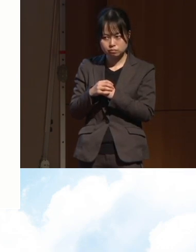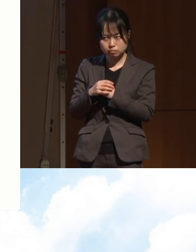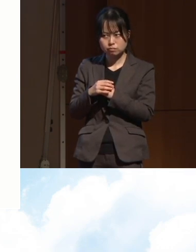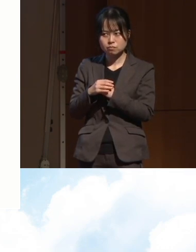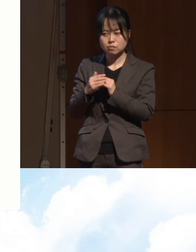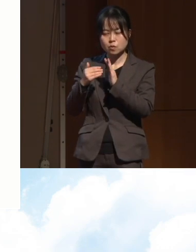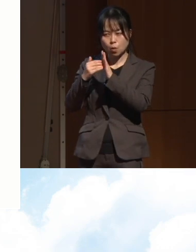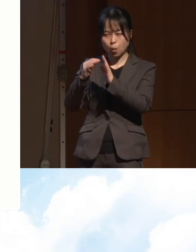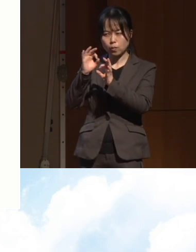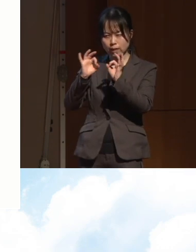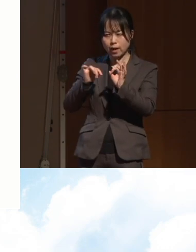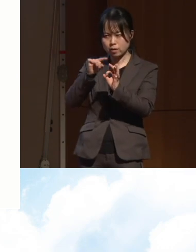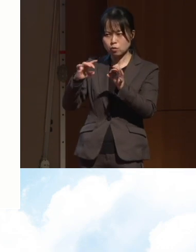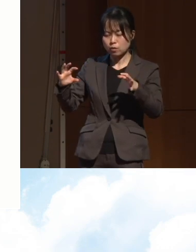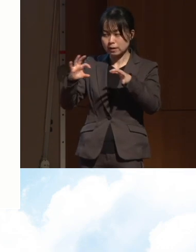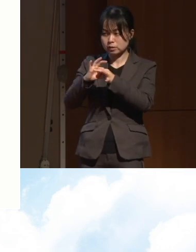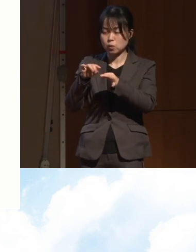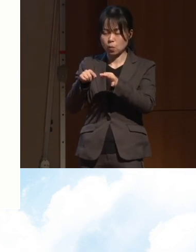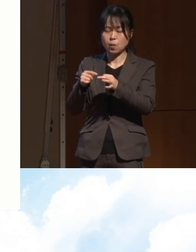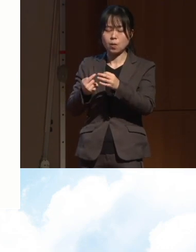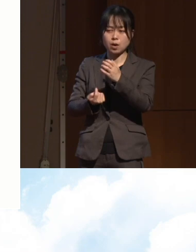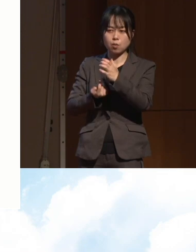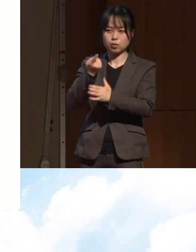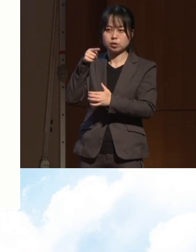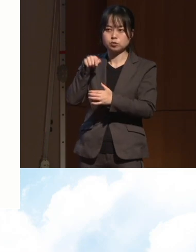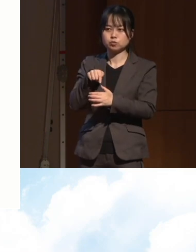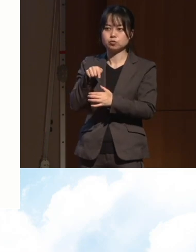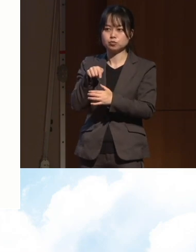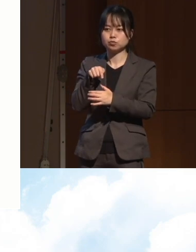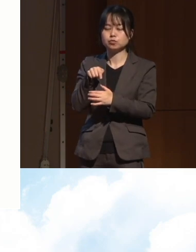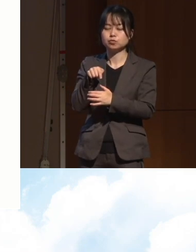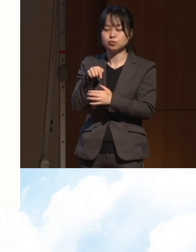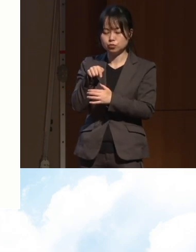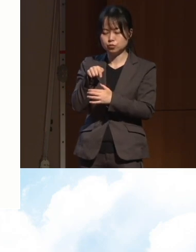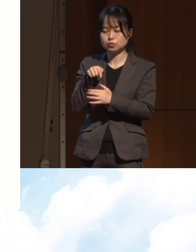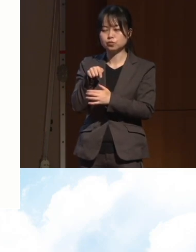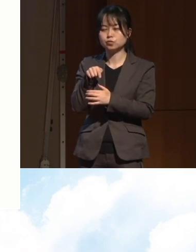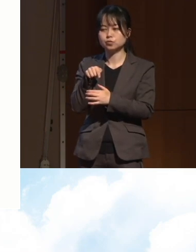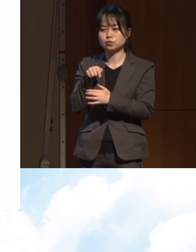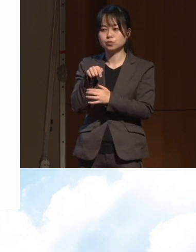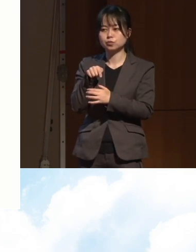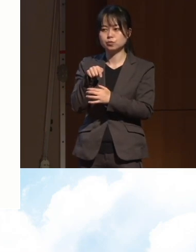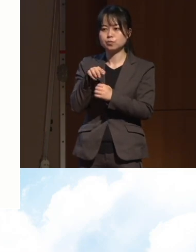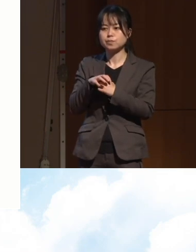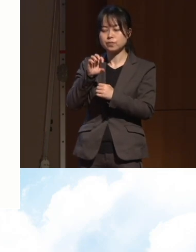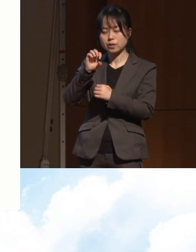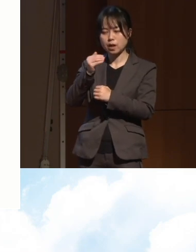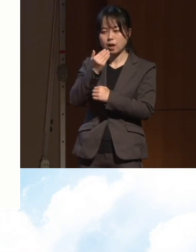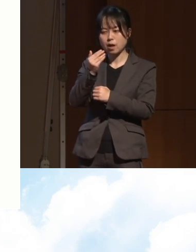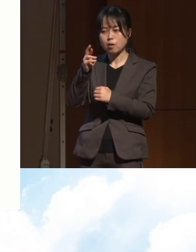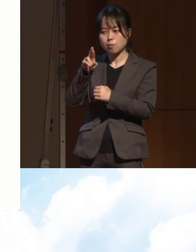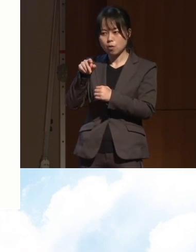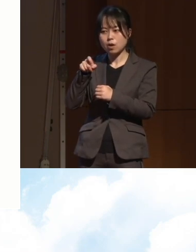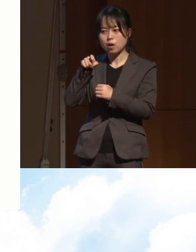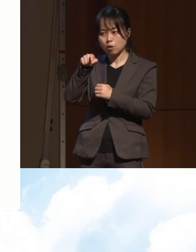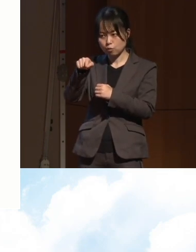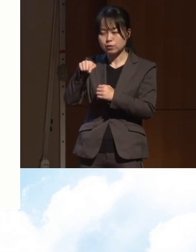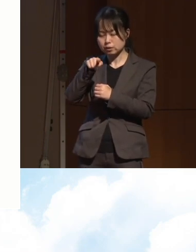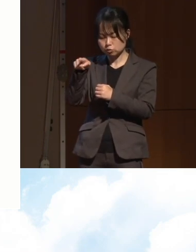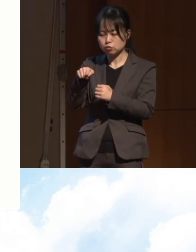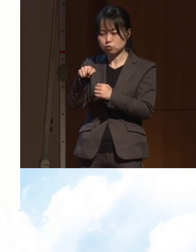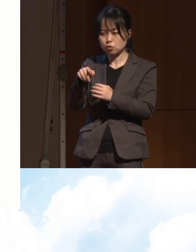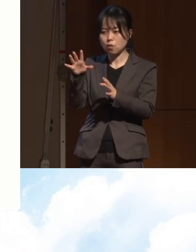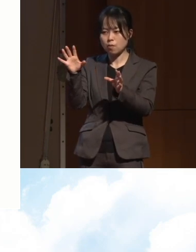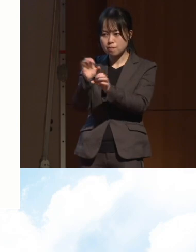that maybe antibodies aren't enough for protection against this virus, that we would need a vaccine that could also develop a